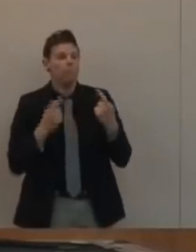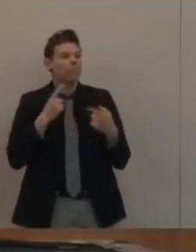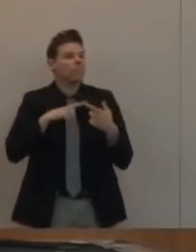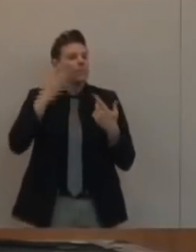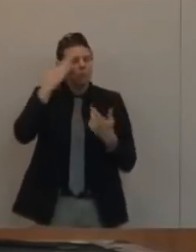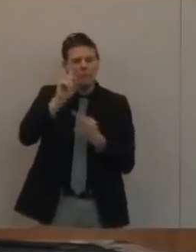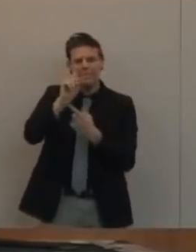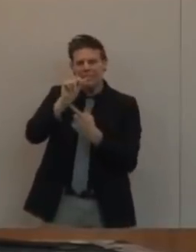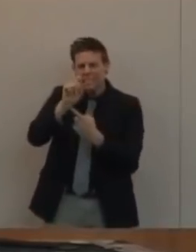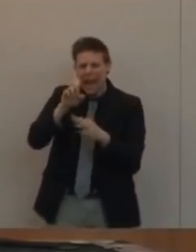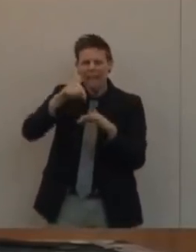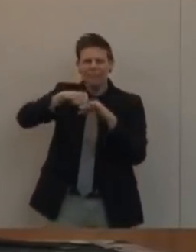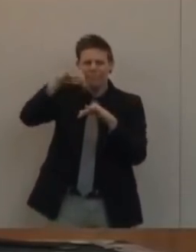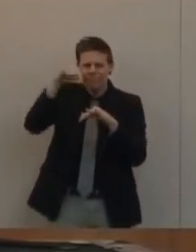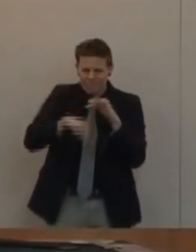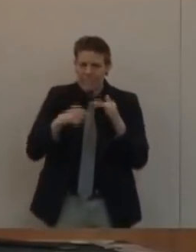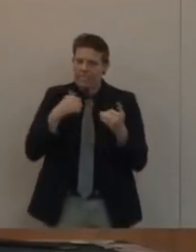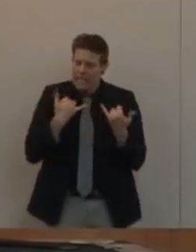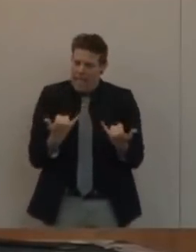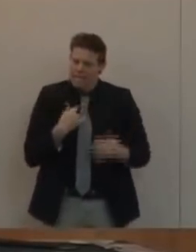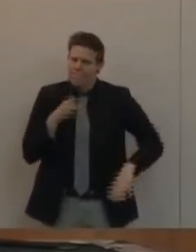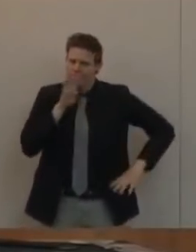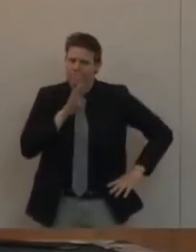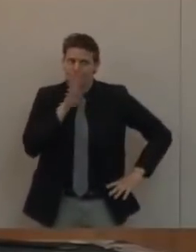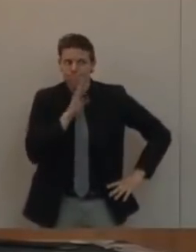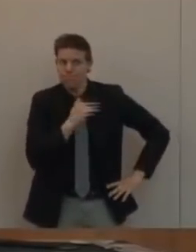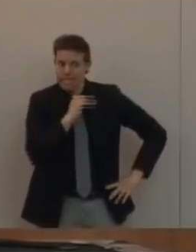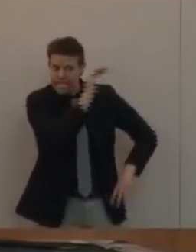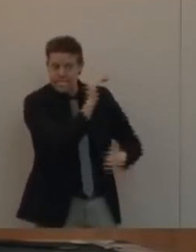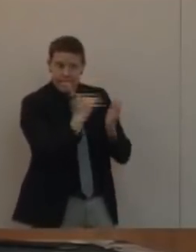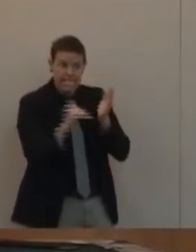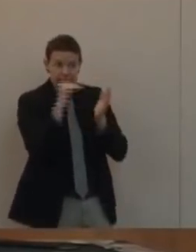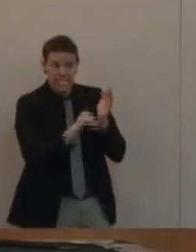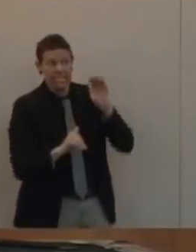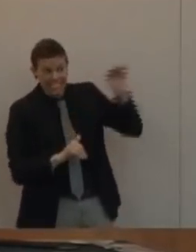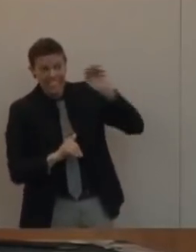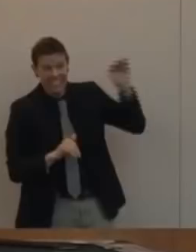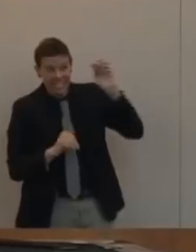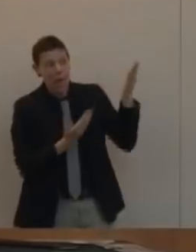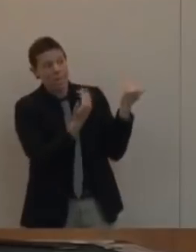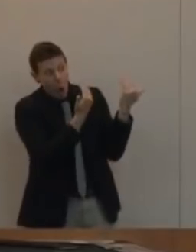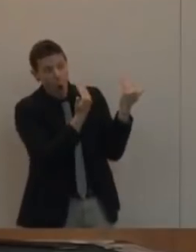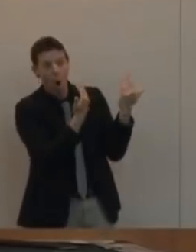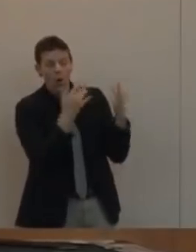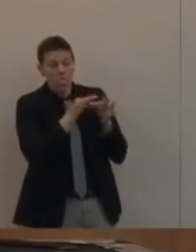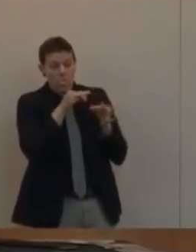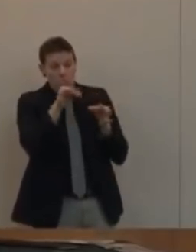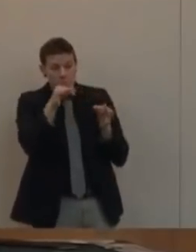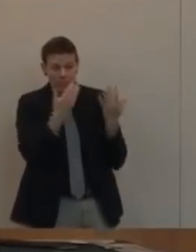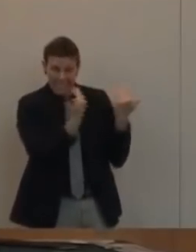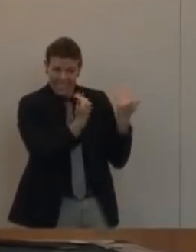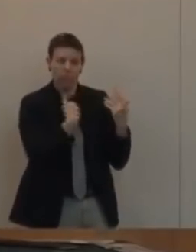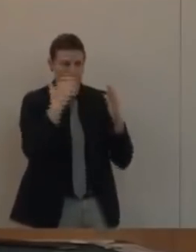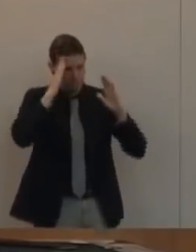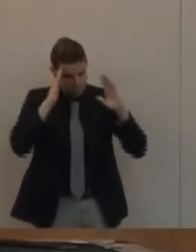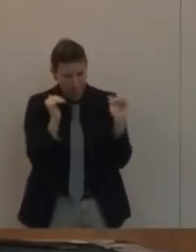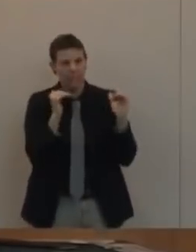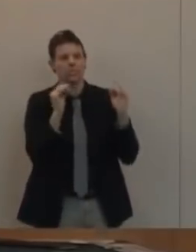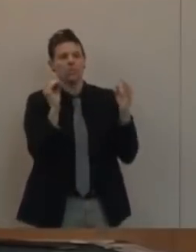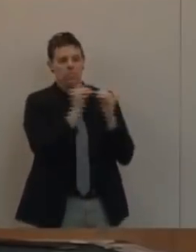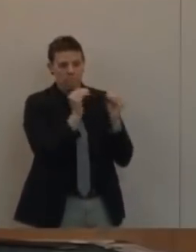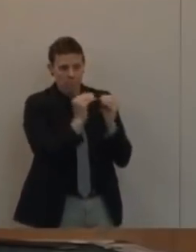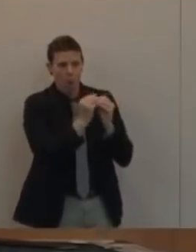sent a request again yesterday to the White House saying, give it over. And we expect that to be deployed